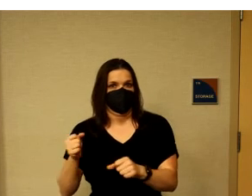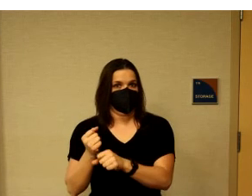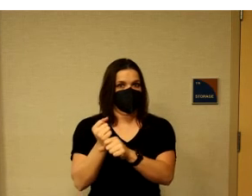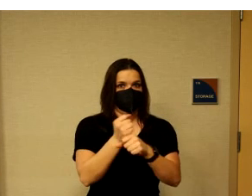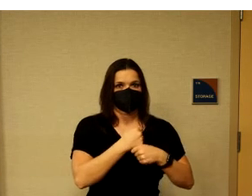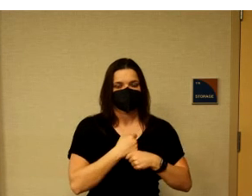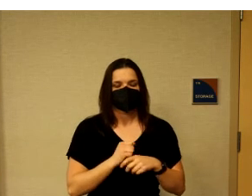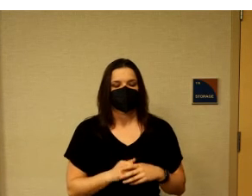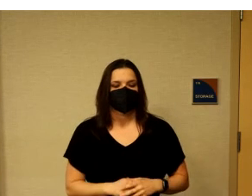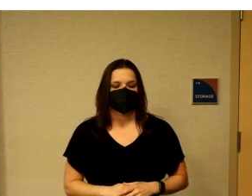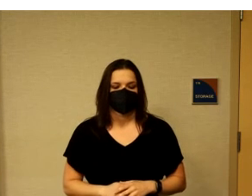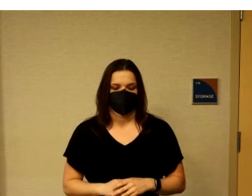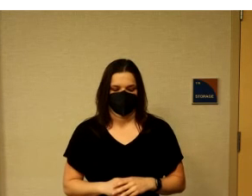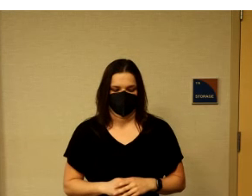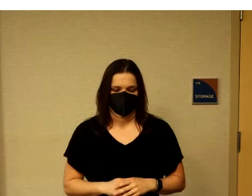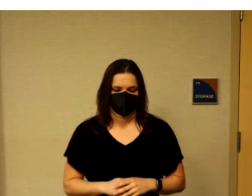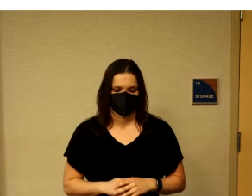created.